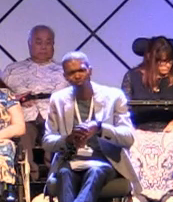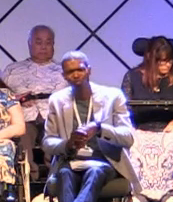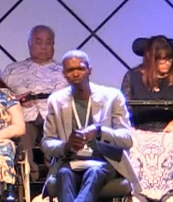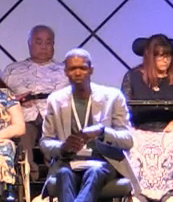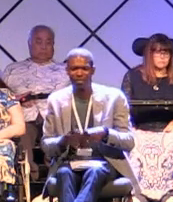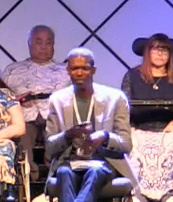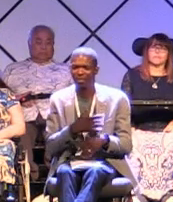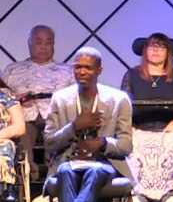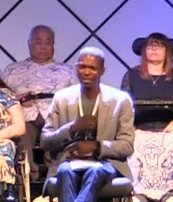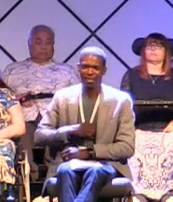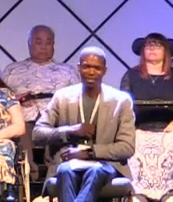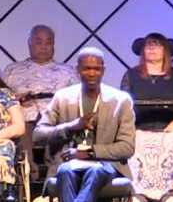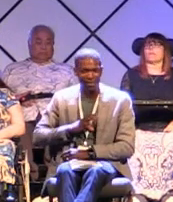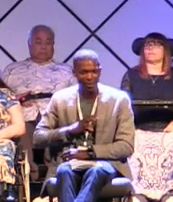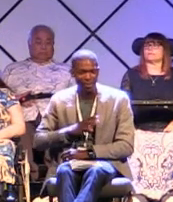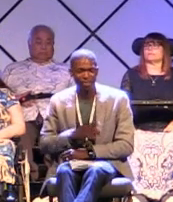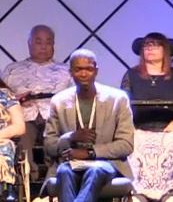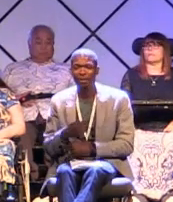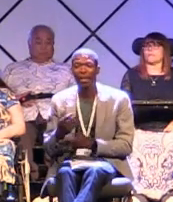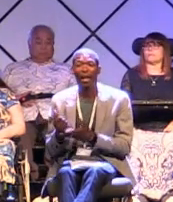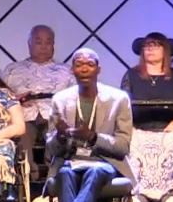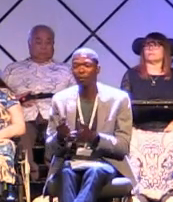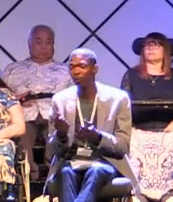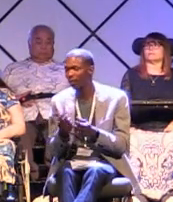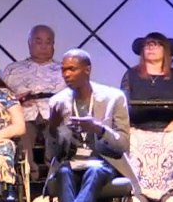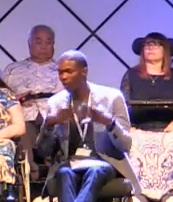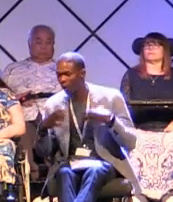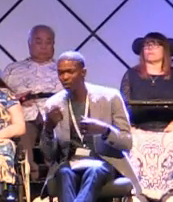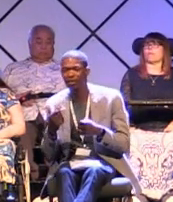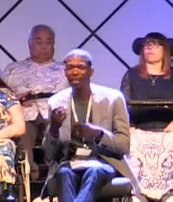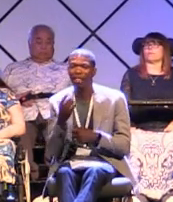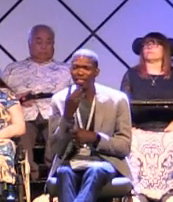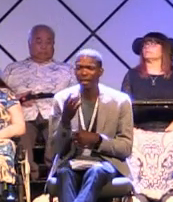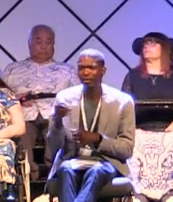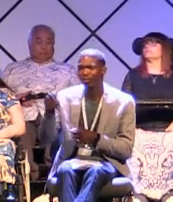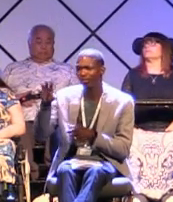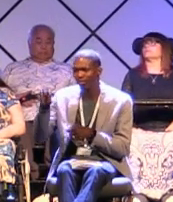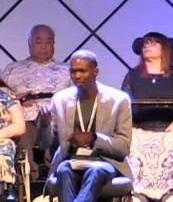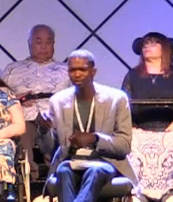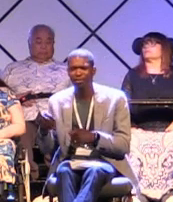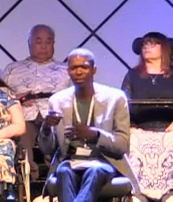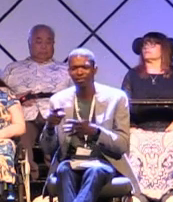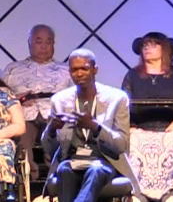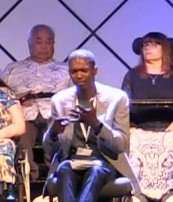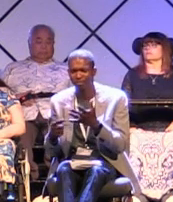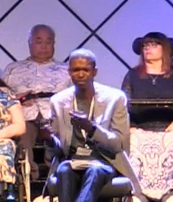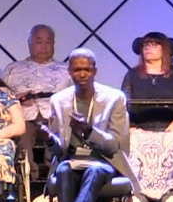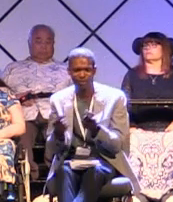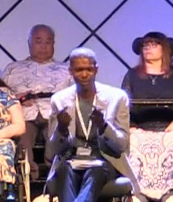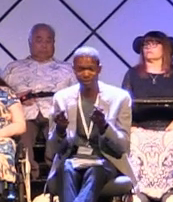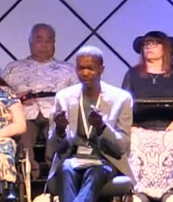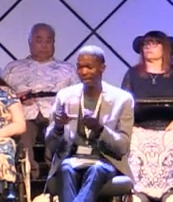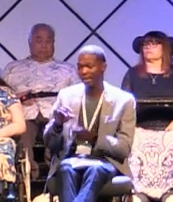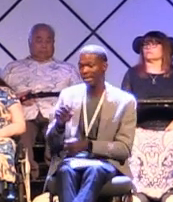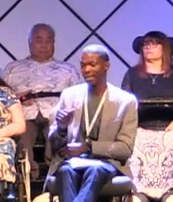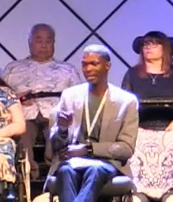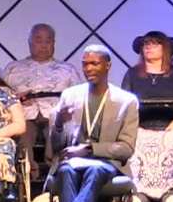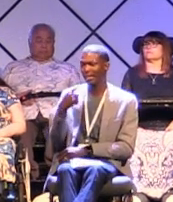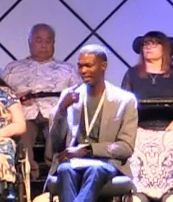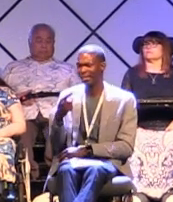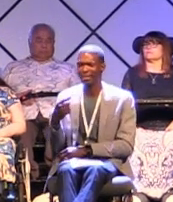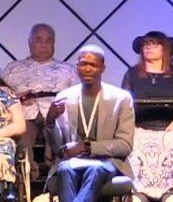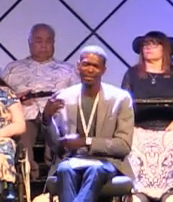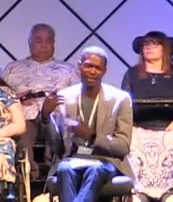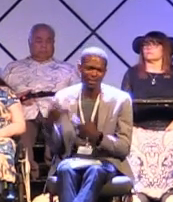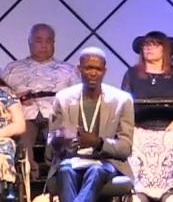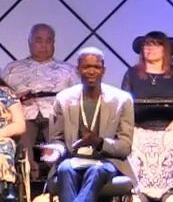on and off, and give Lisa the independence to follow her passion for photography. Lisa has expressed over and over